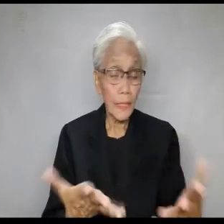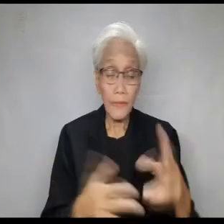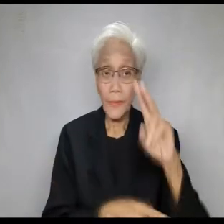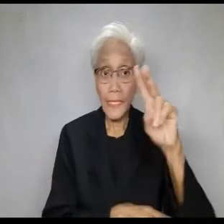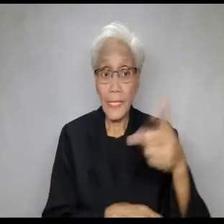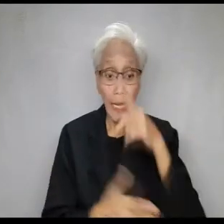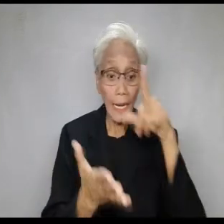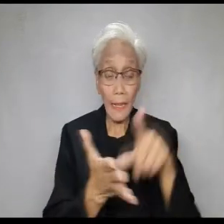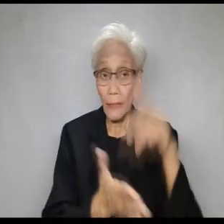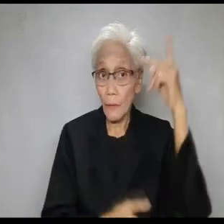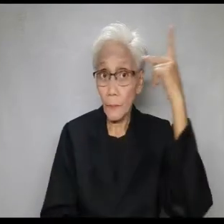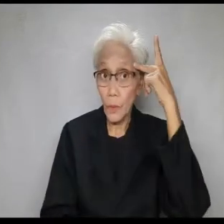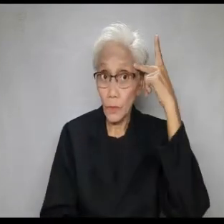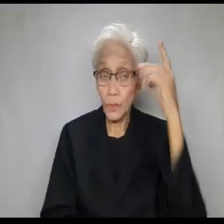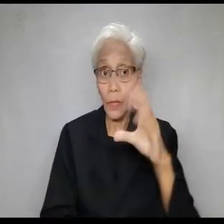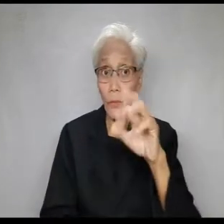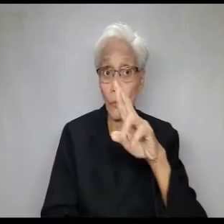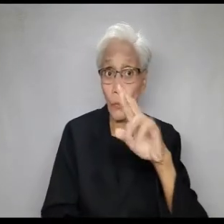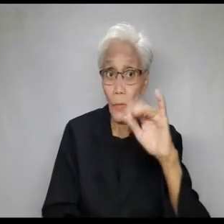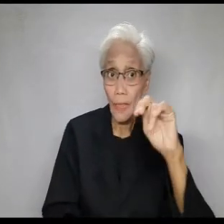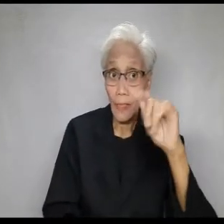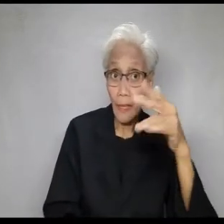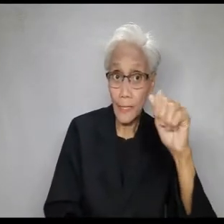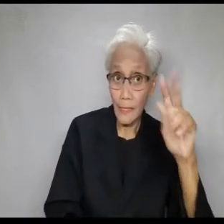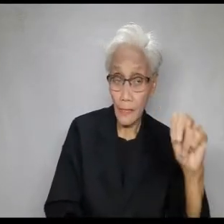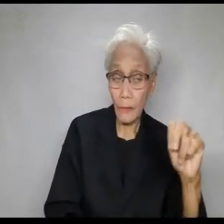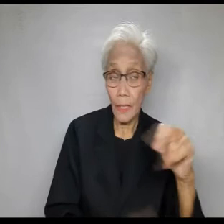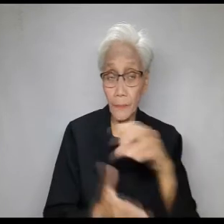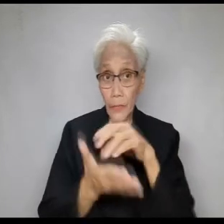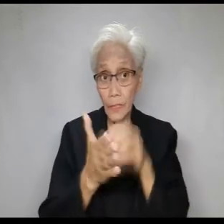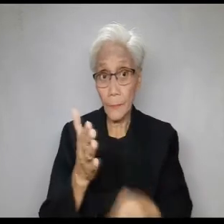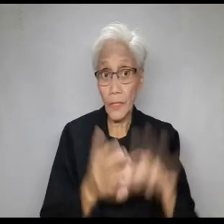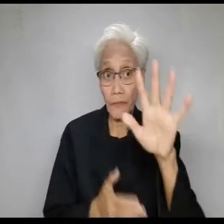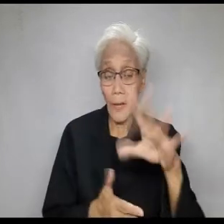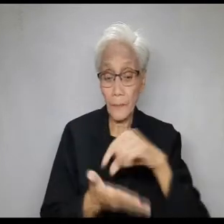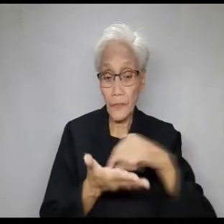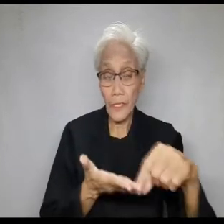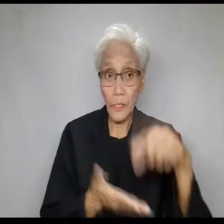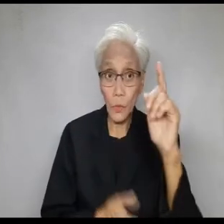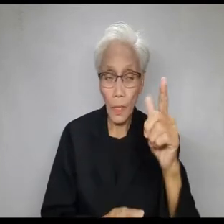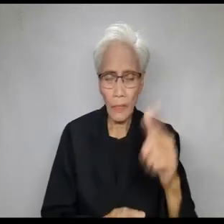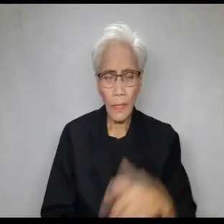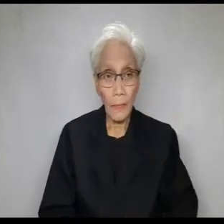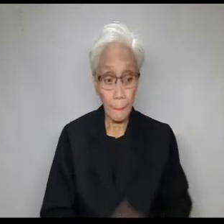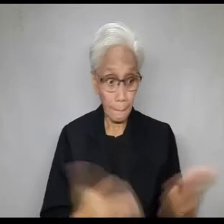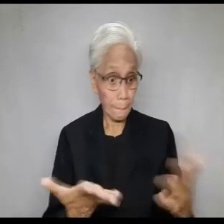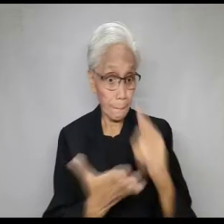reconciled. That is from the second letter of Paul to the Corinthians, chapter 5, verse